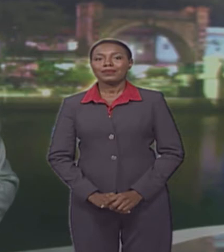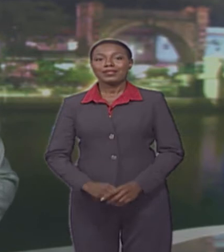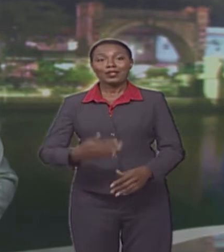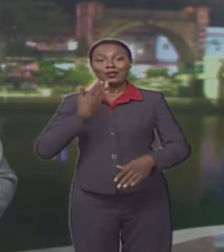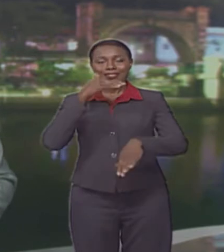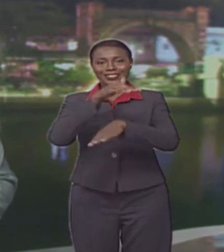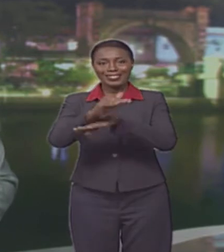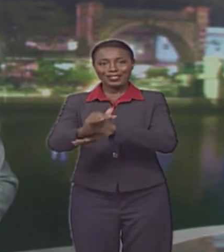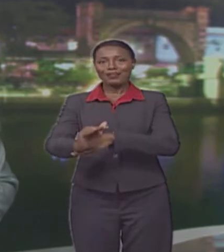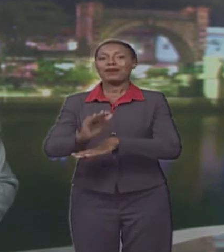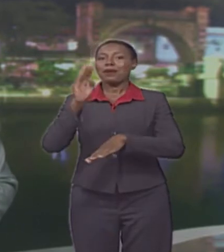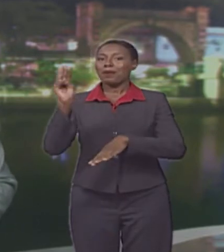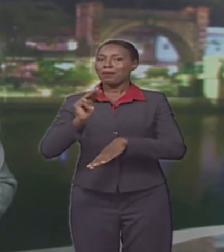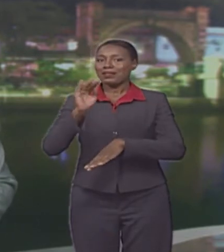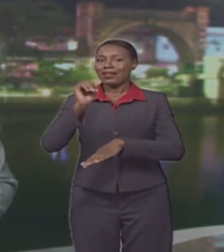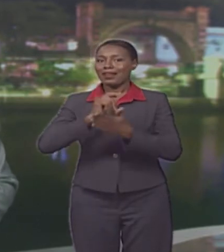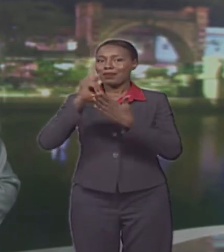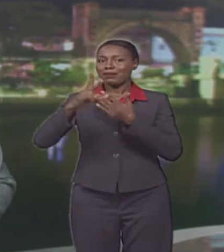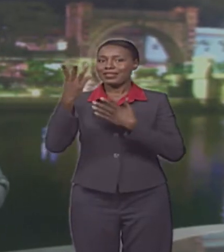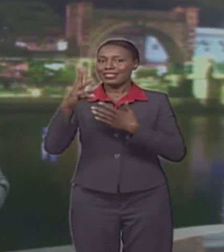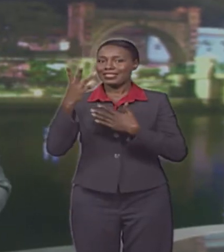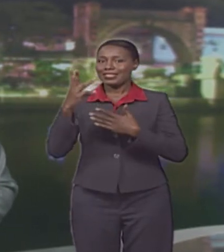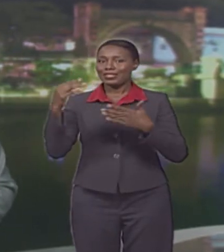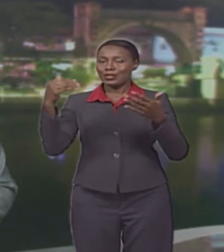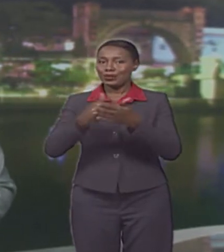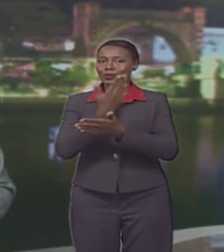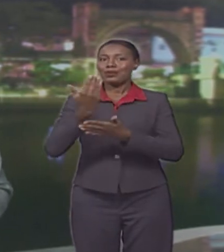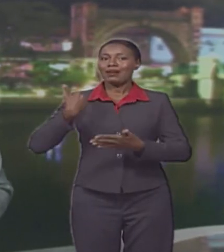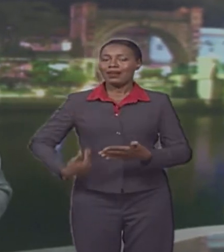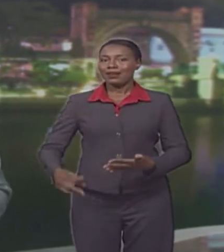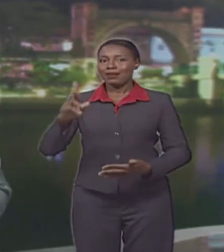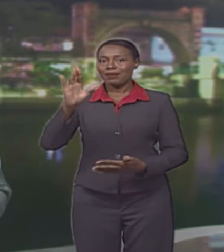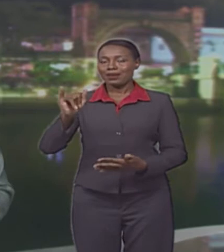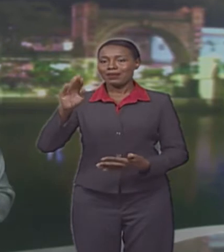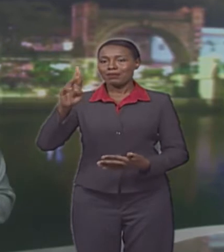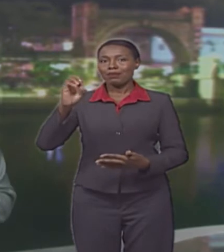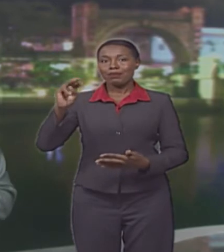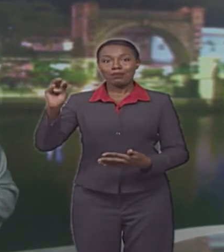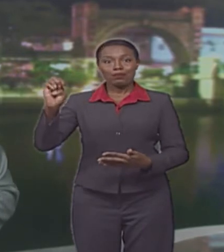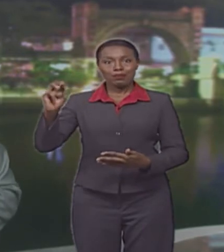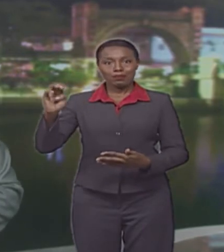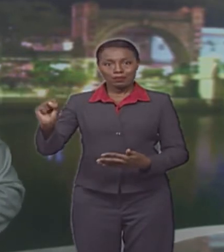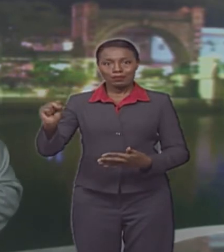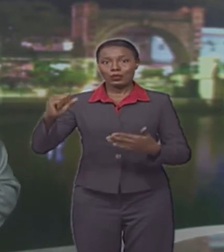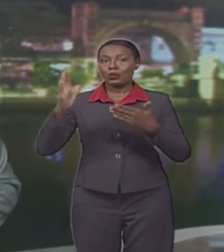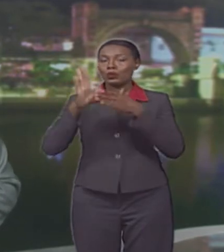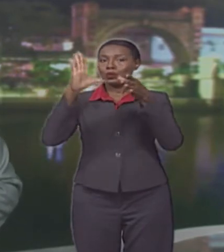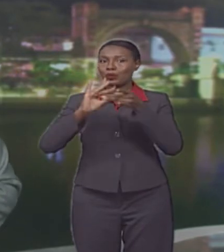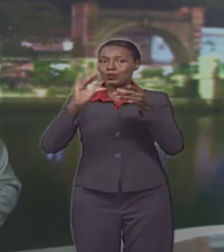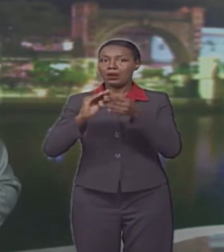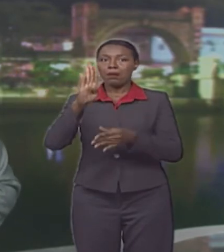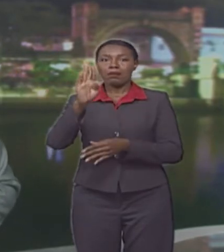A very good evening to you with the Monday, April 16th edition of the CBC Evening News. I'm Ryan Broom. In our top story, the Barbados